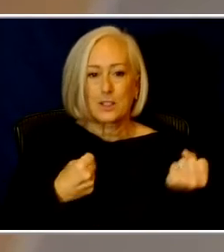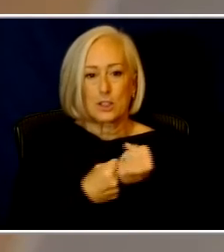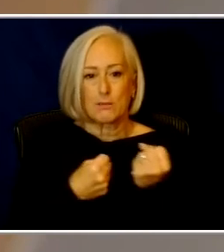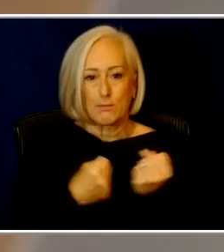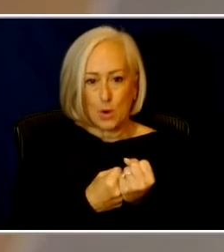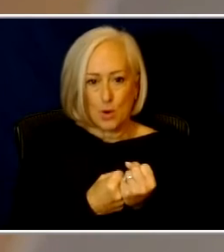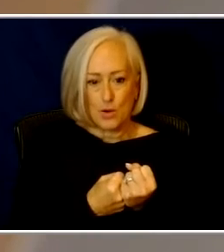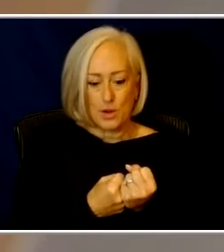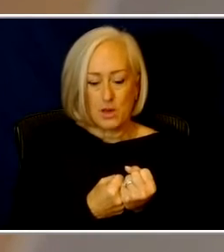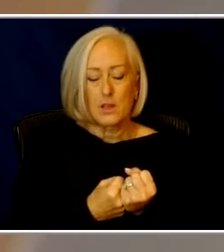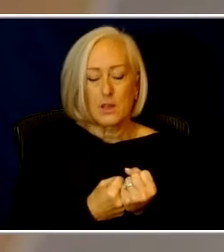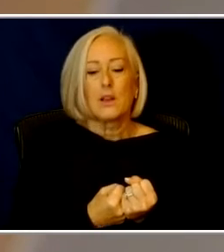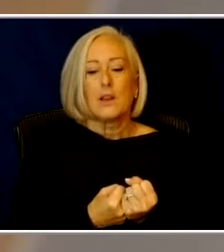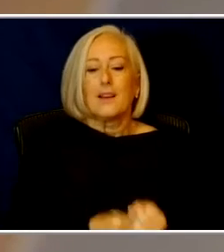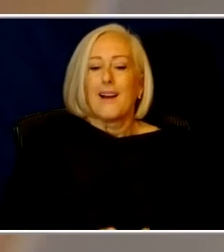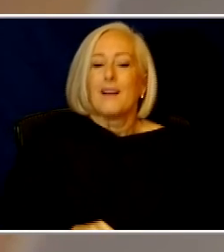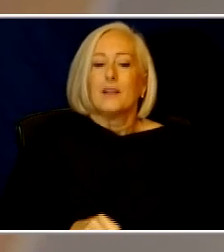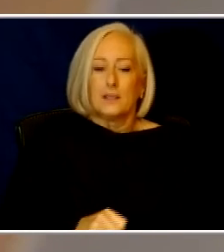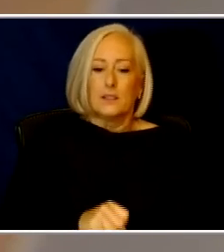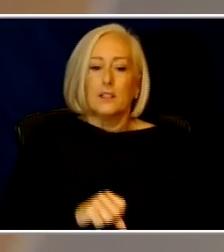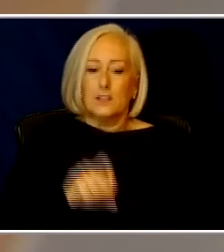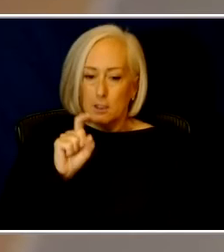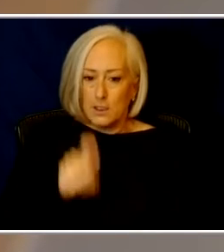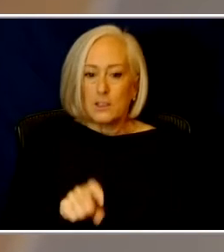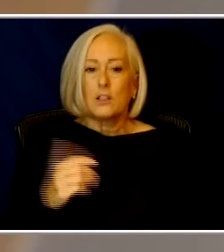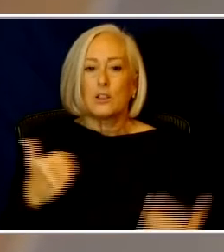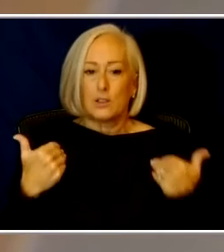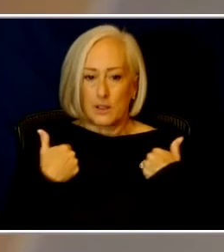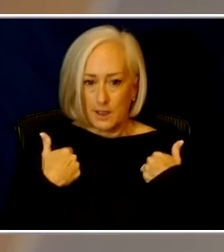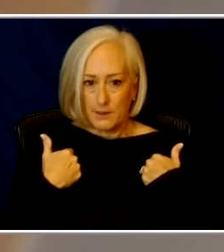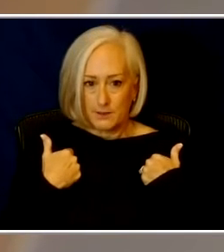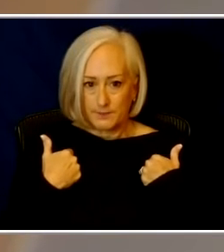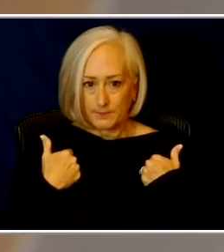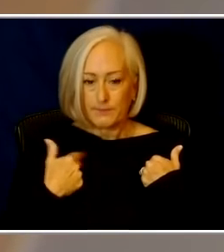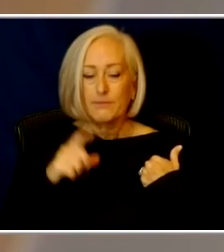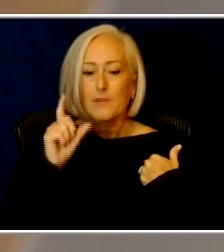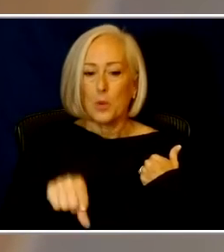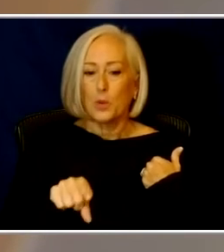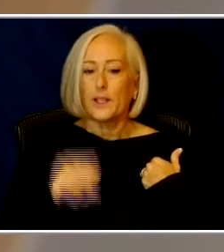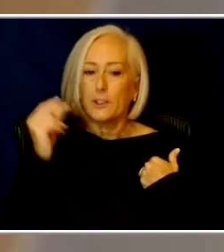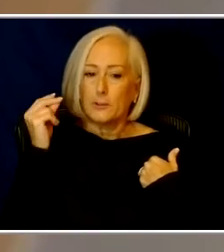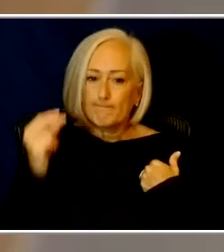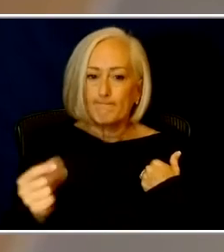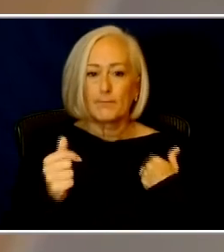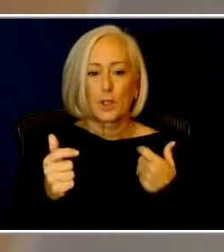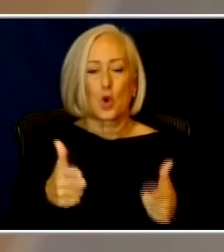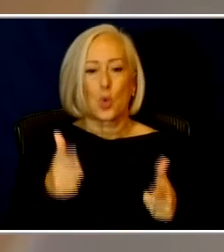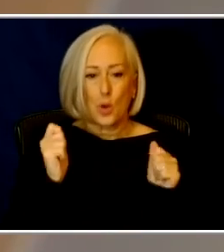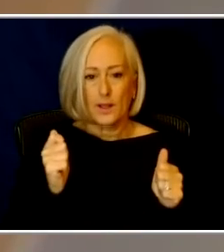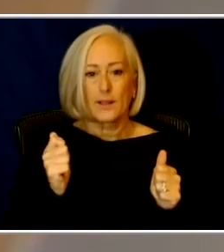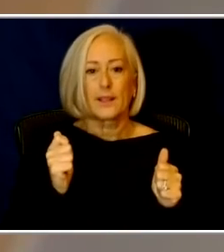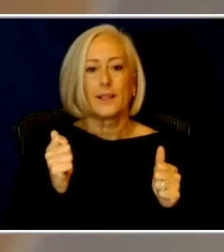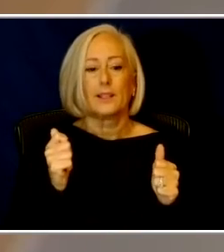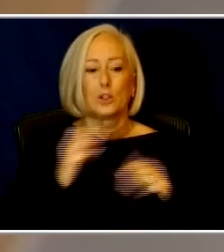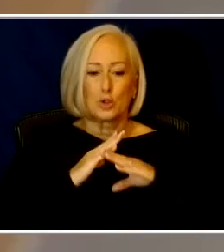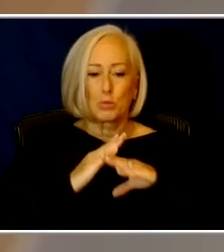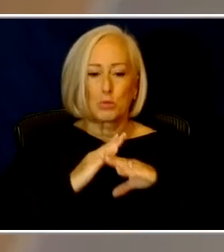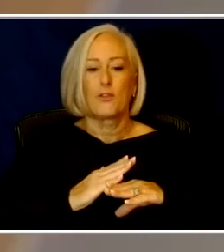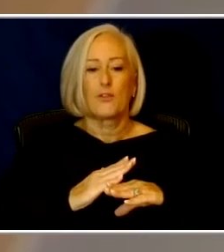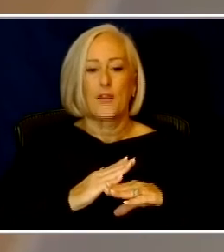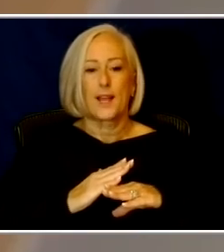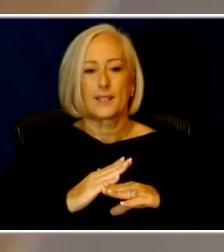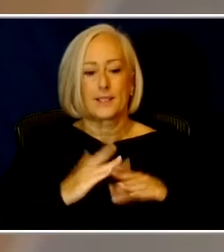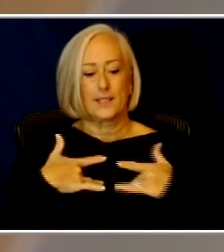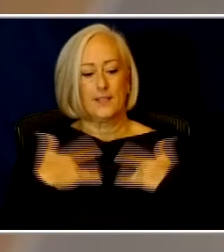need that support, and we need to act quickly to prevent the events that we are